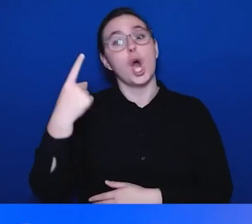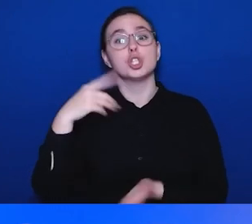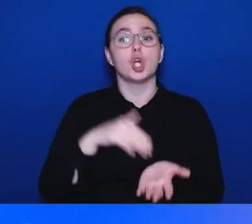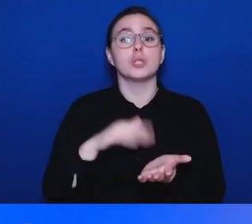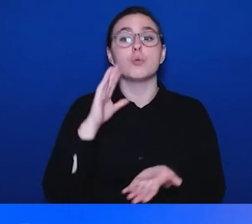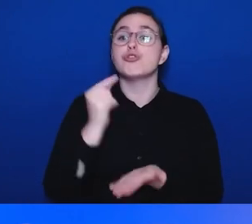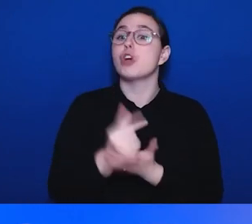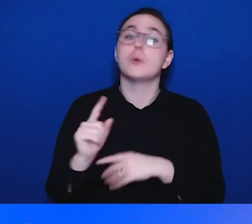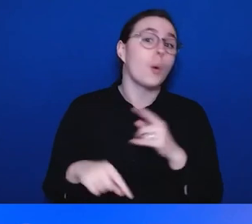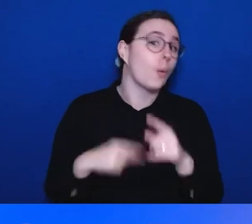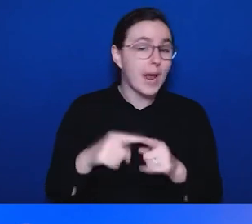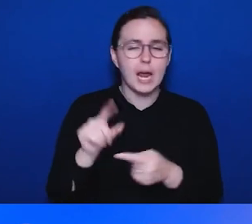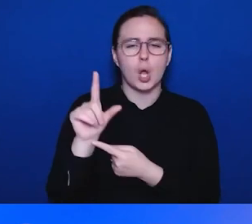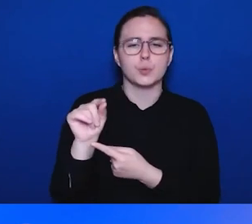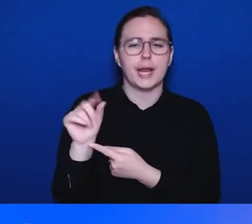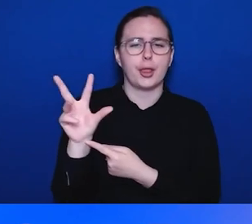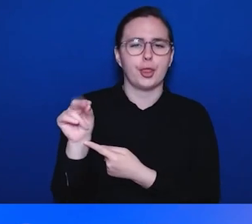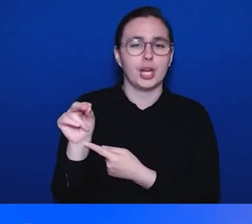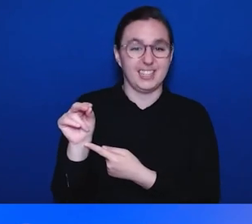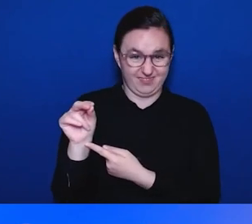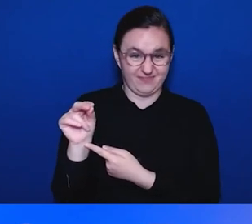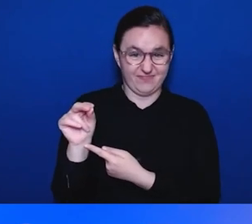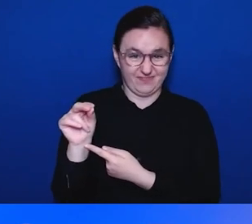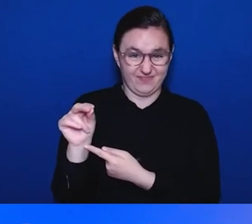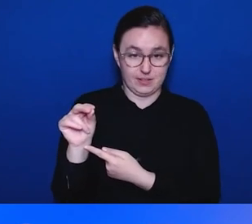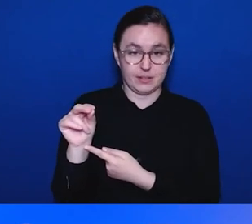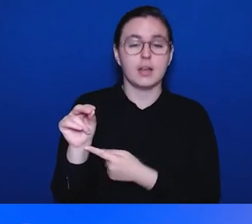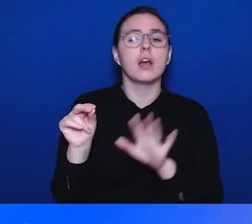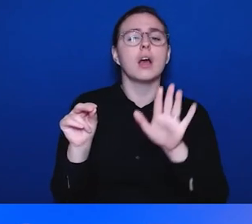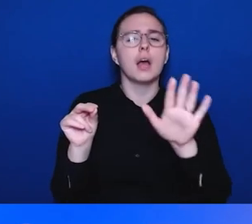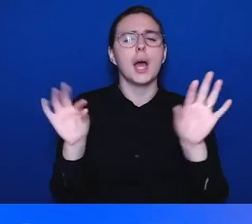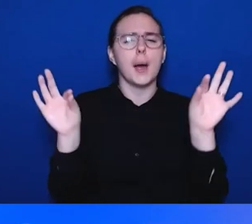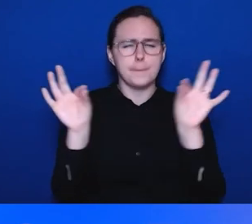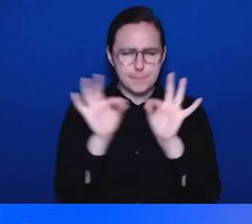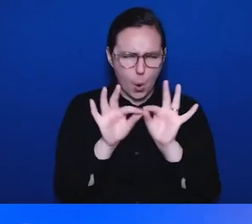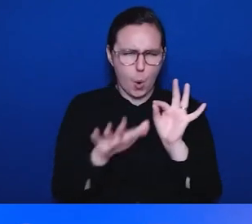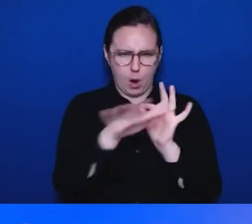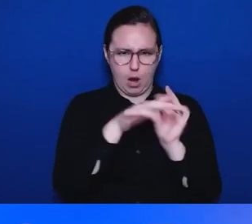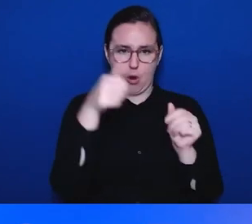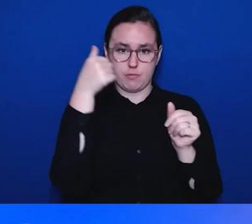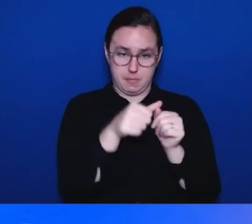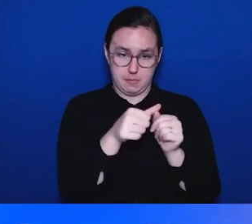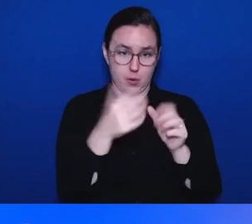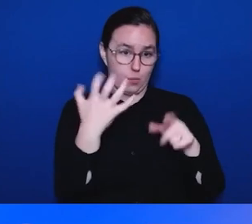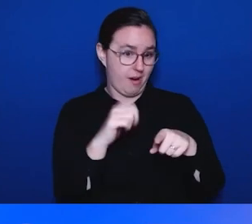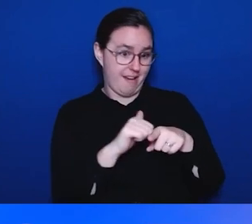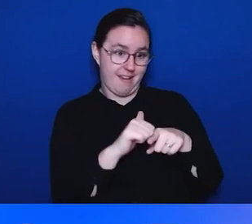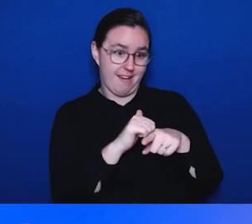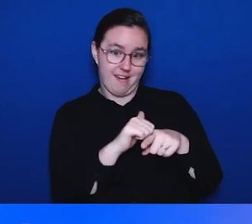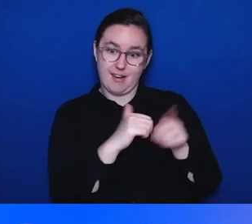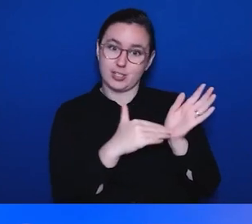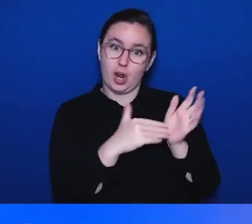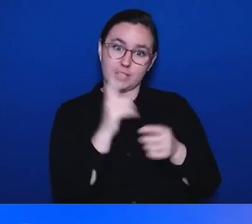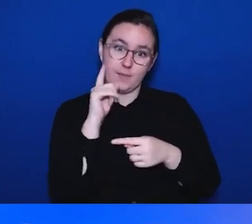26 and graduating with the first doctors coming to the system by 30. And it's important to know